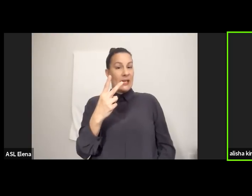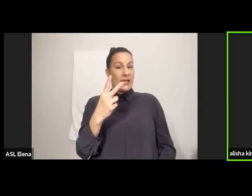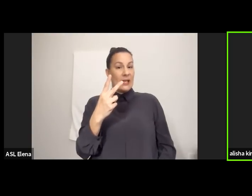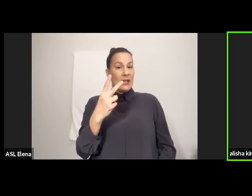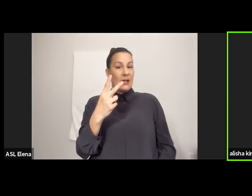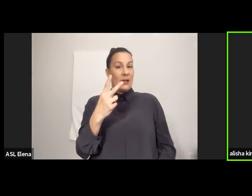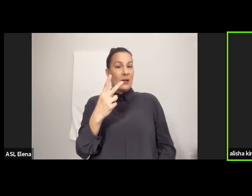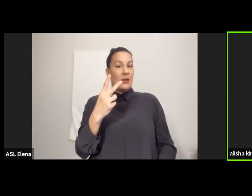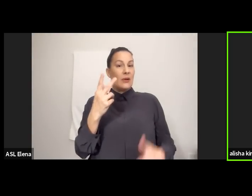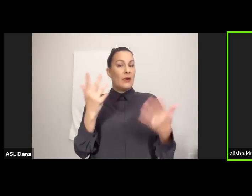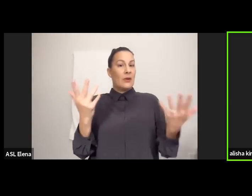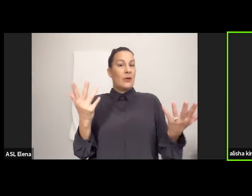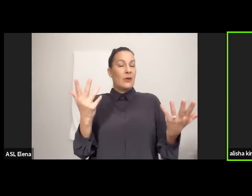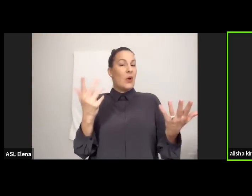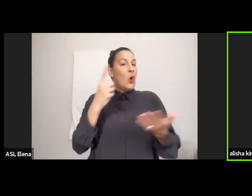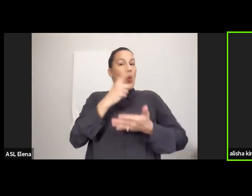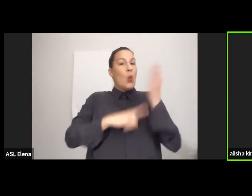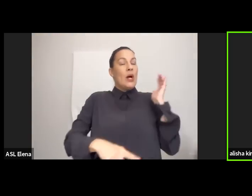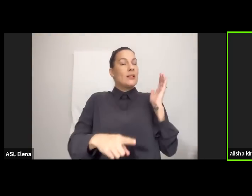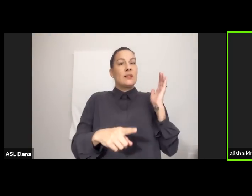with everybody.